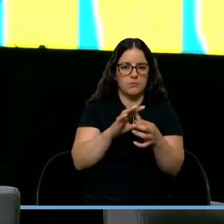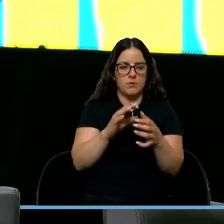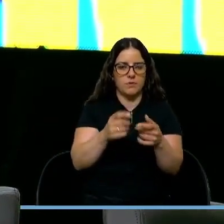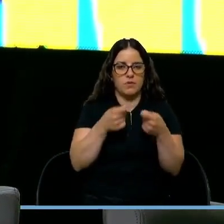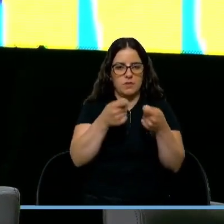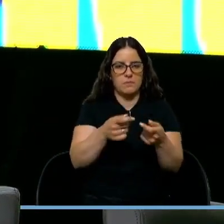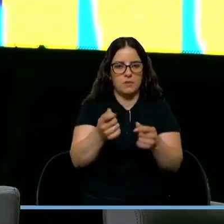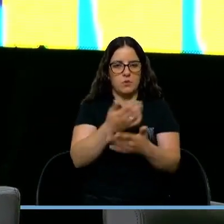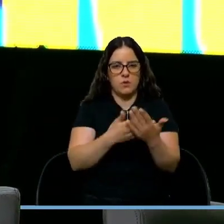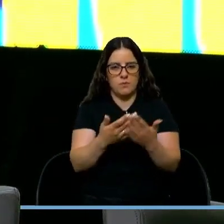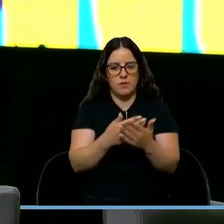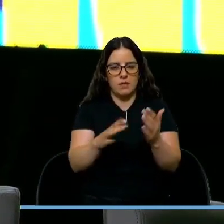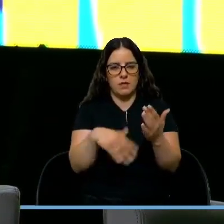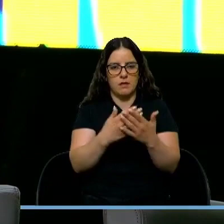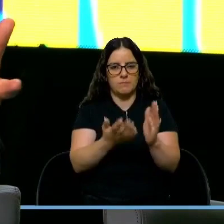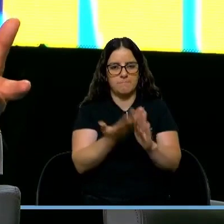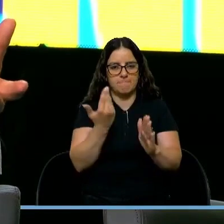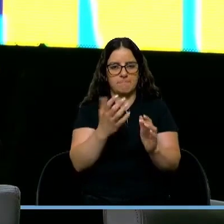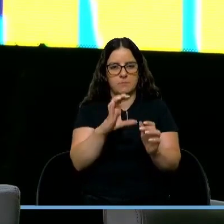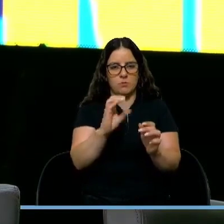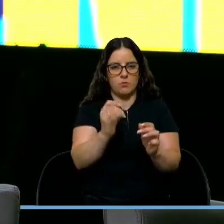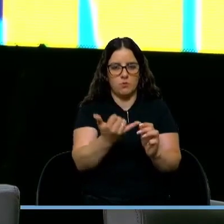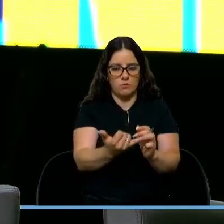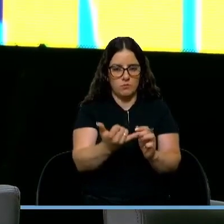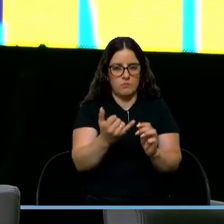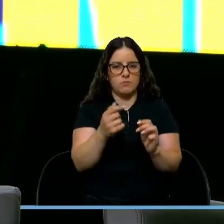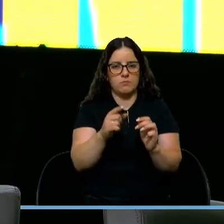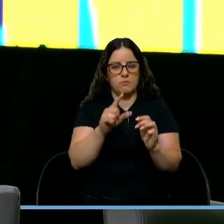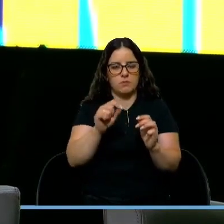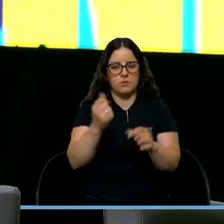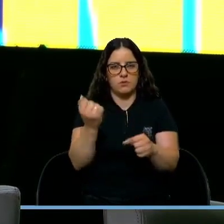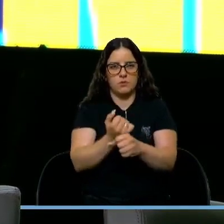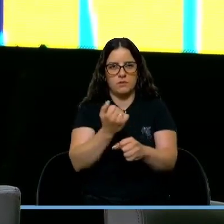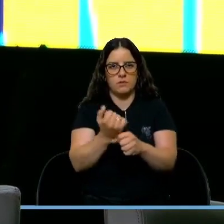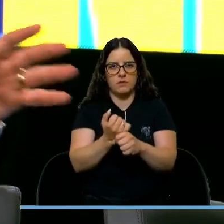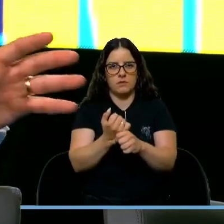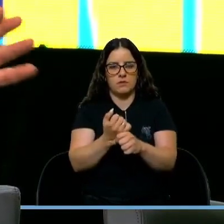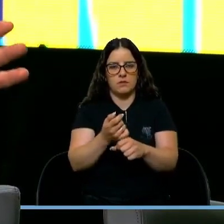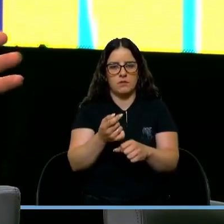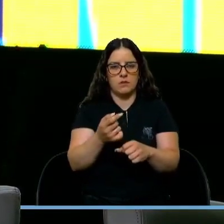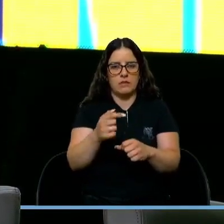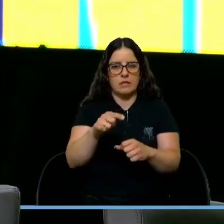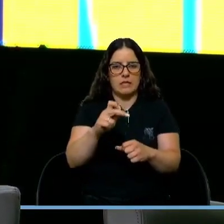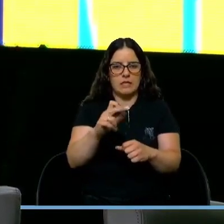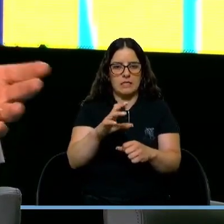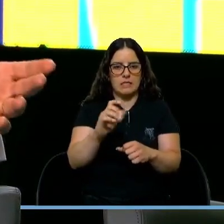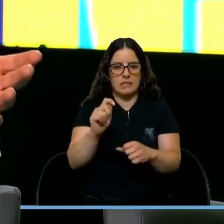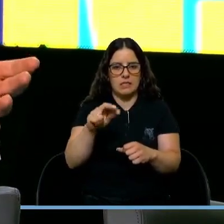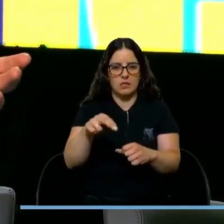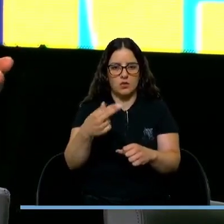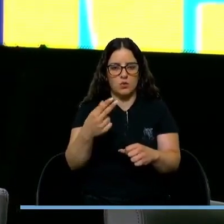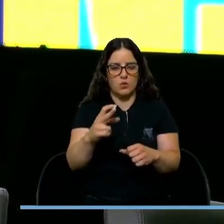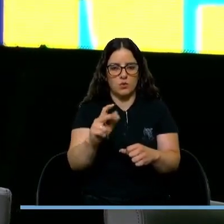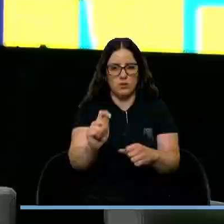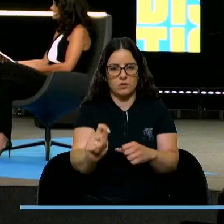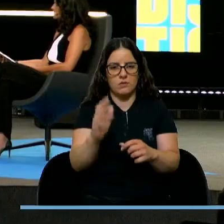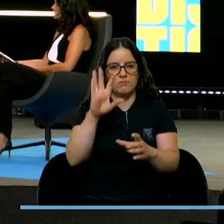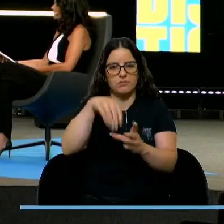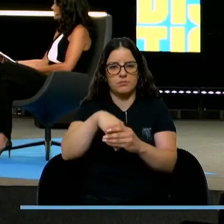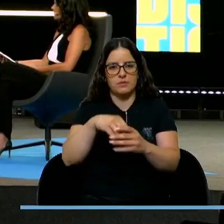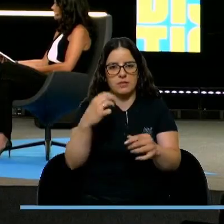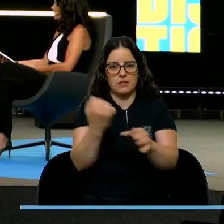financing of that sector, service companies where Accenture is integrated.